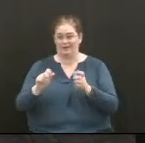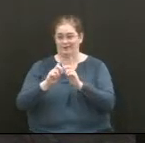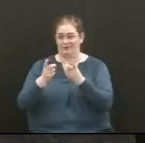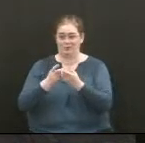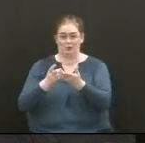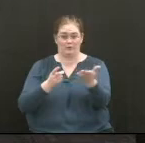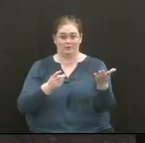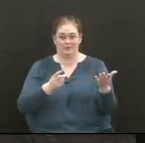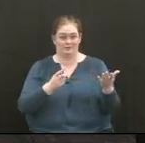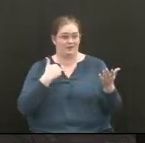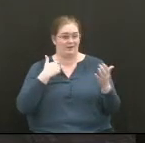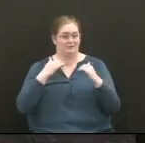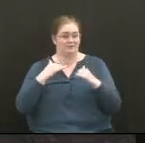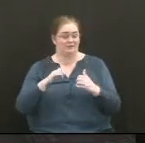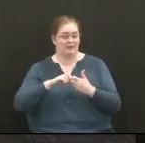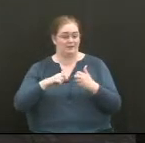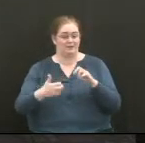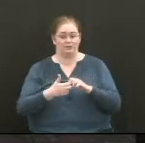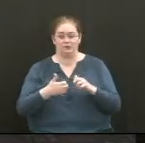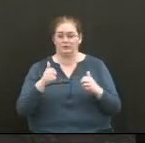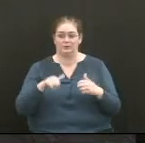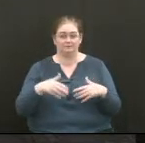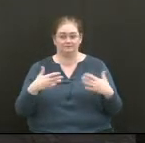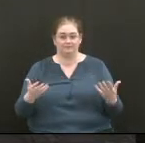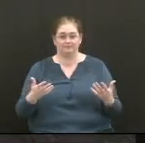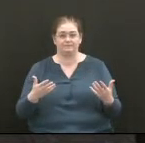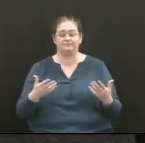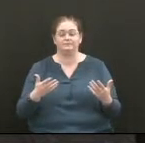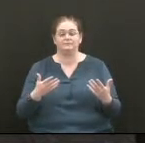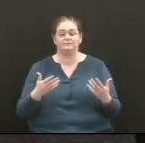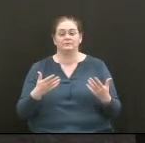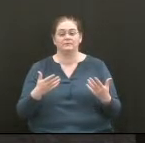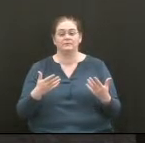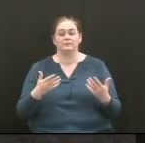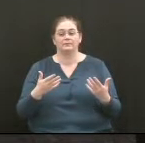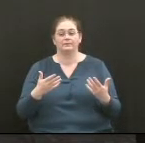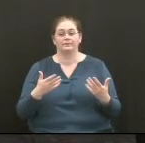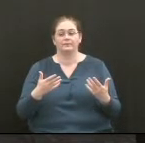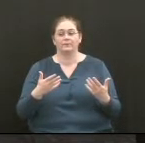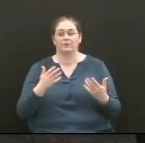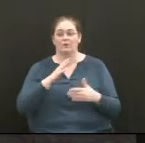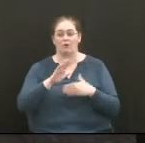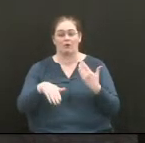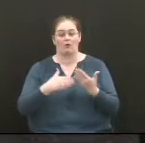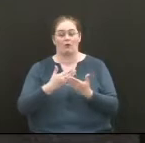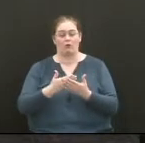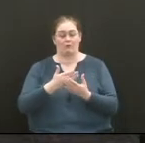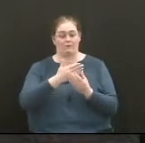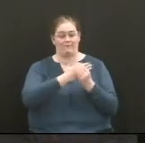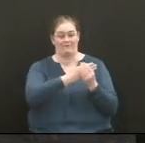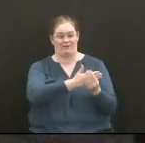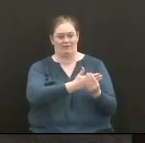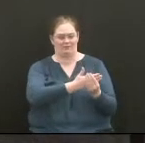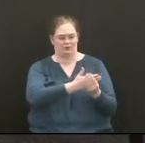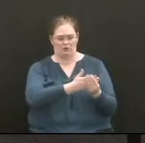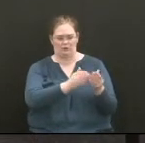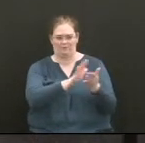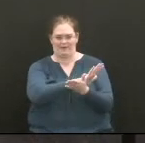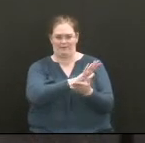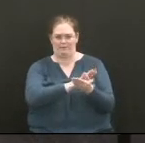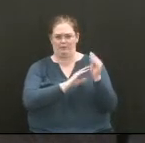probably suffers from the same issue, and that is that all of our files are hard copy